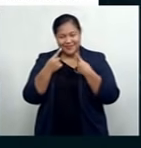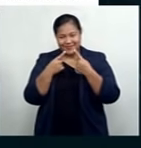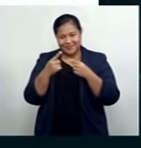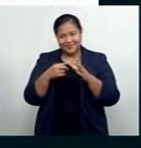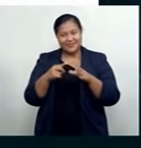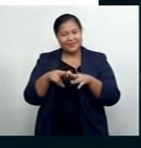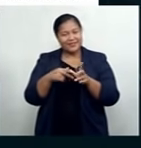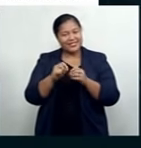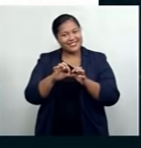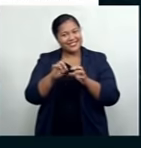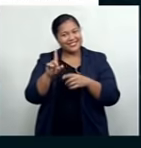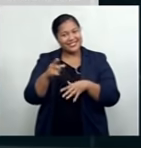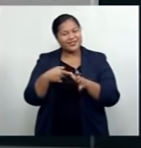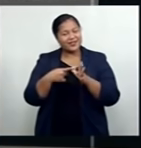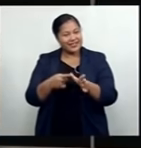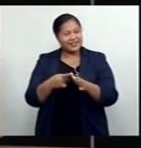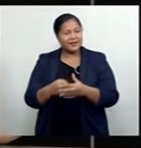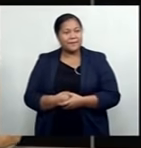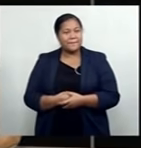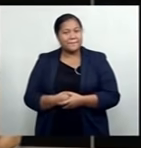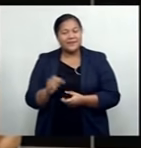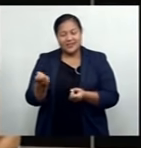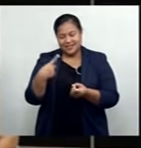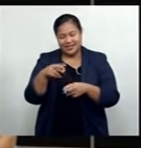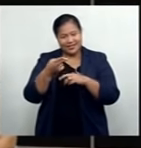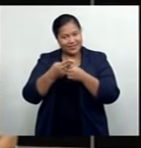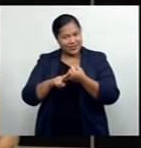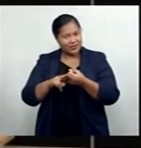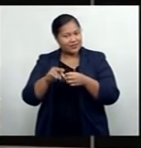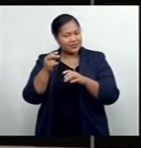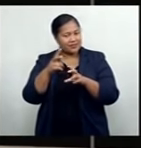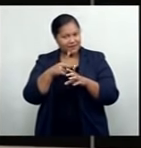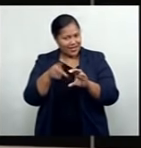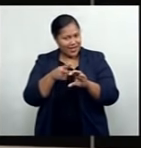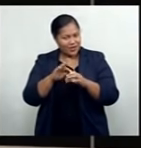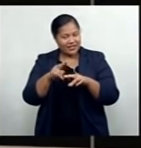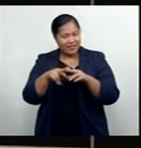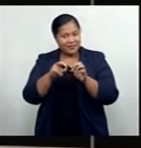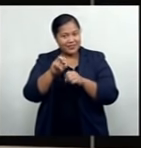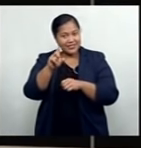News website to take part and send us newsworthy pictures and videos,